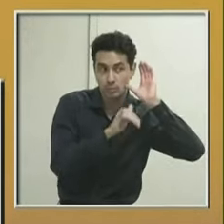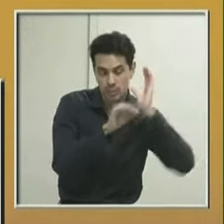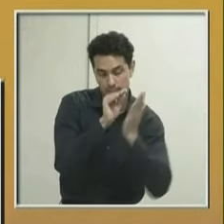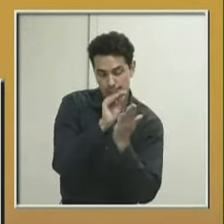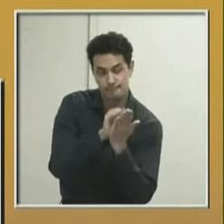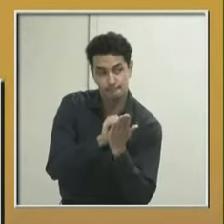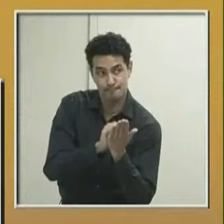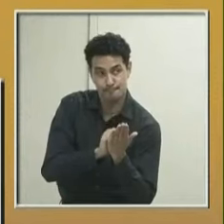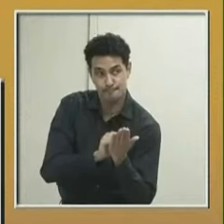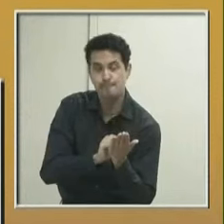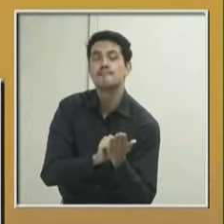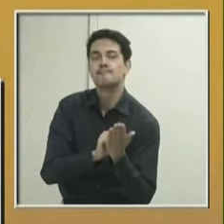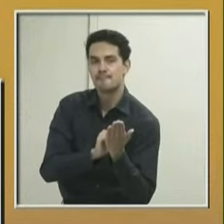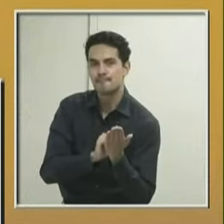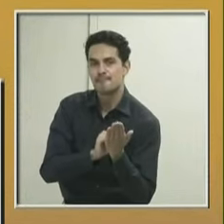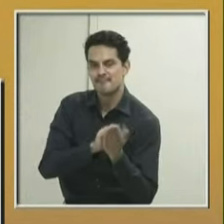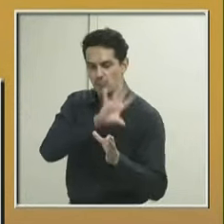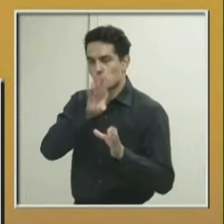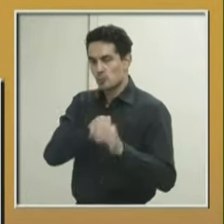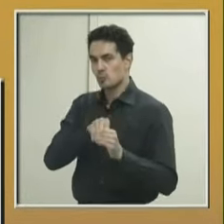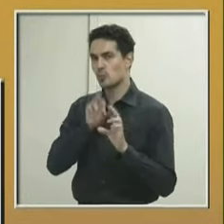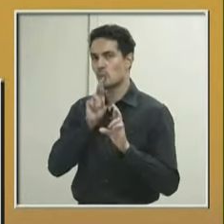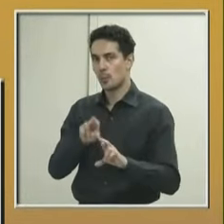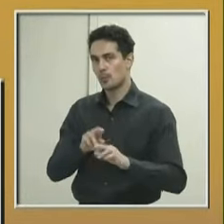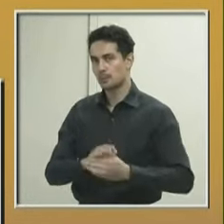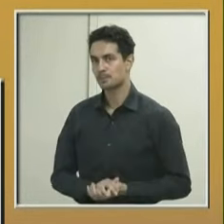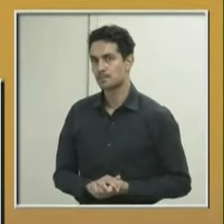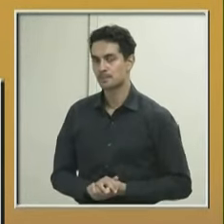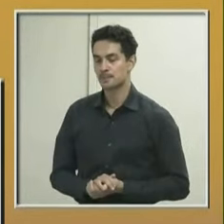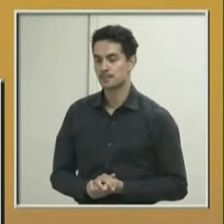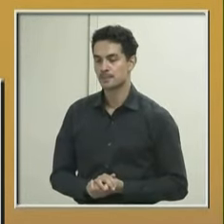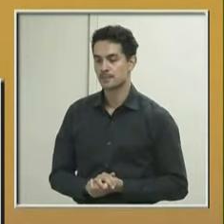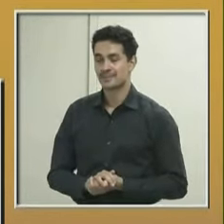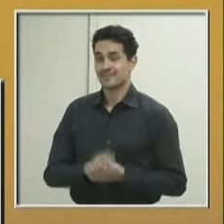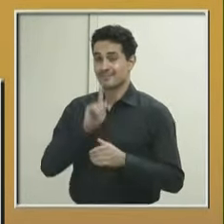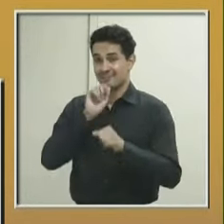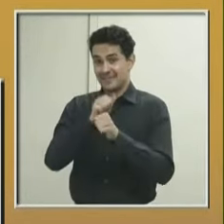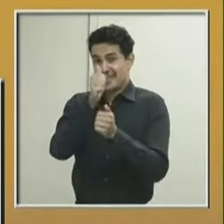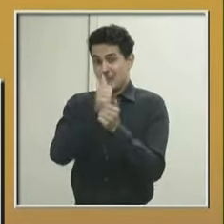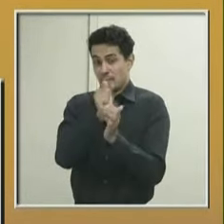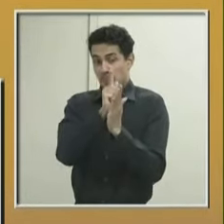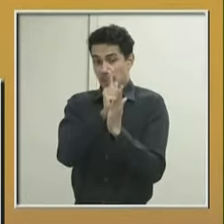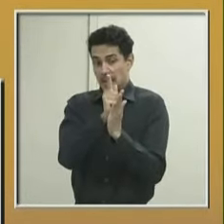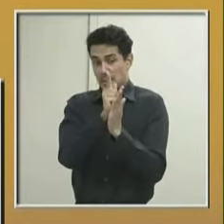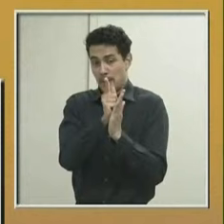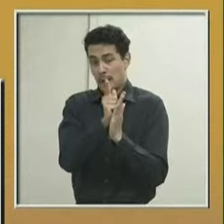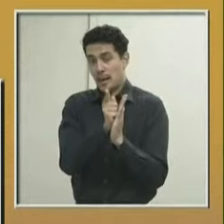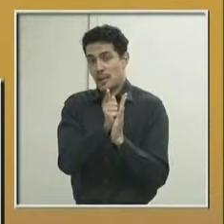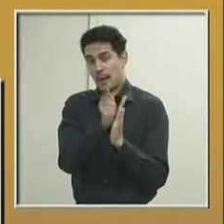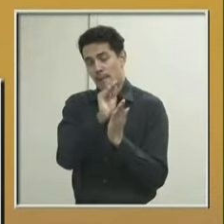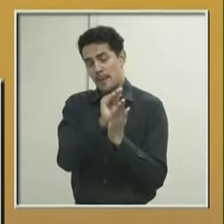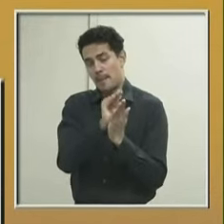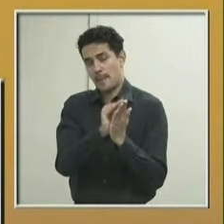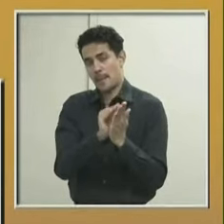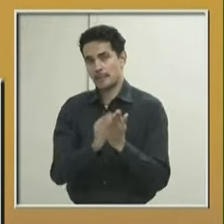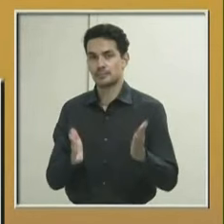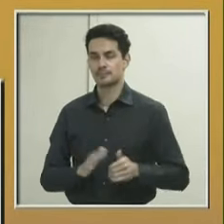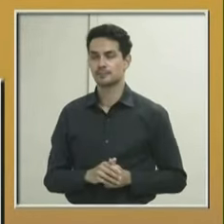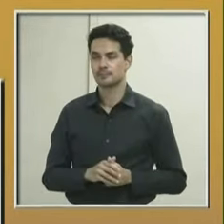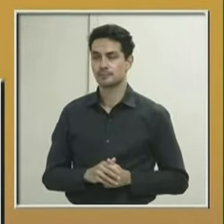And all of that is included in the report, pretty much minute by minute, as well as the police